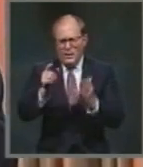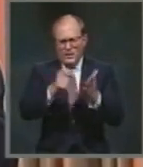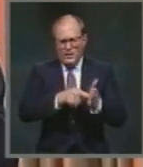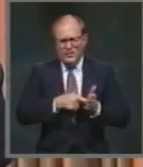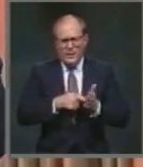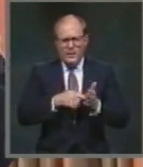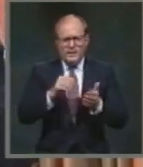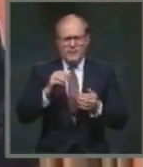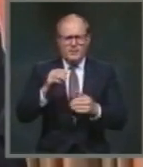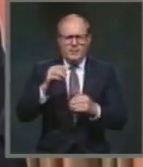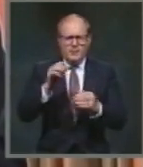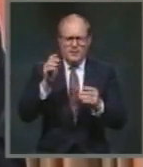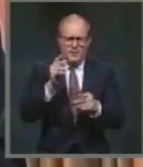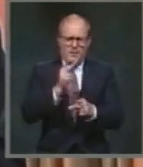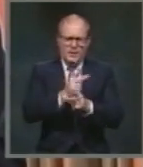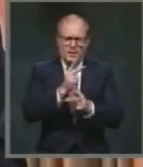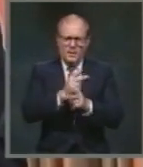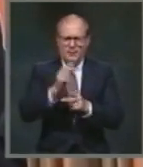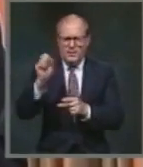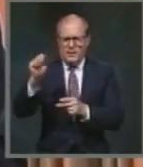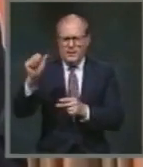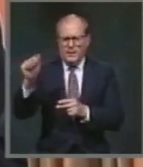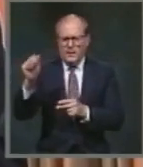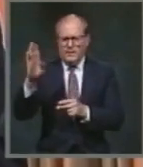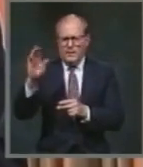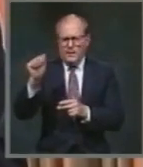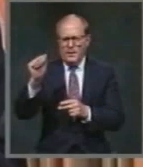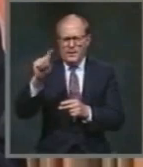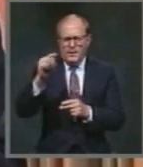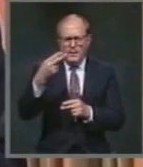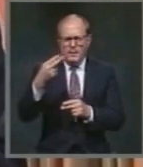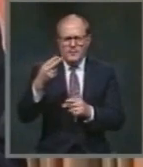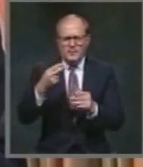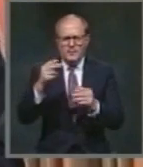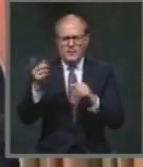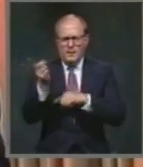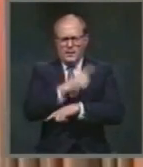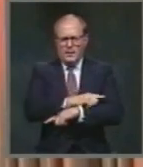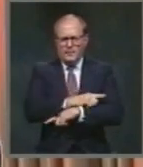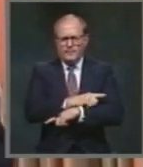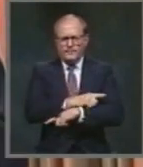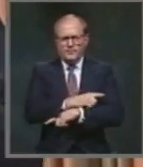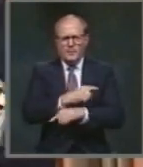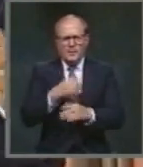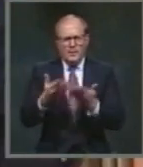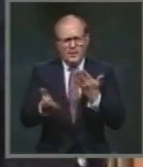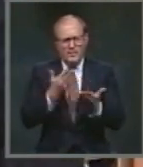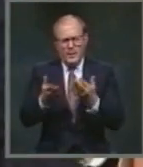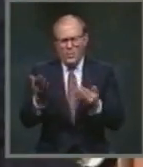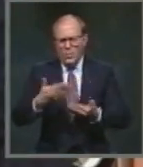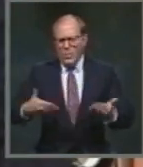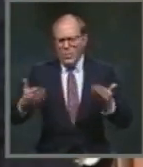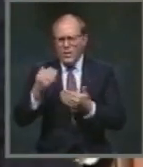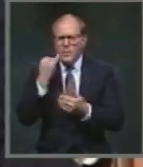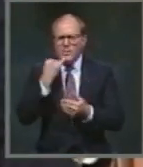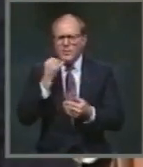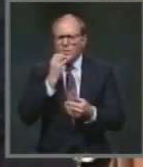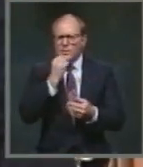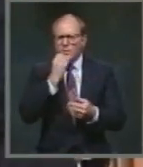thee to keep the Sabbath day." Deuteronomy 5:15. So wherever the Jews would